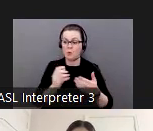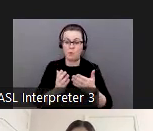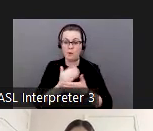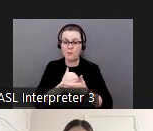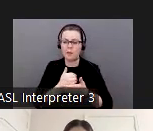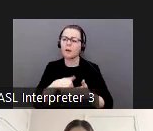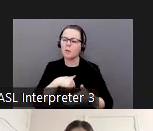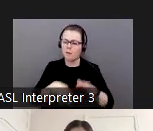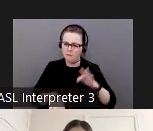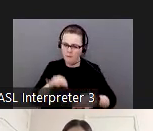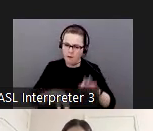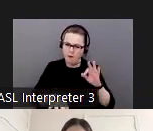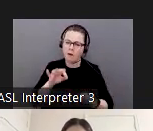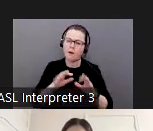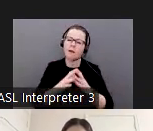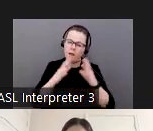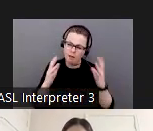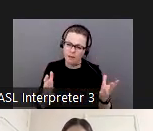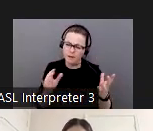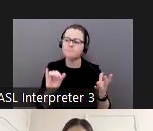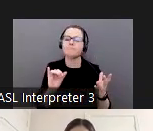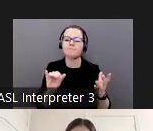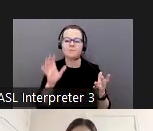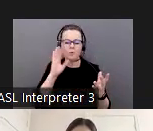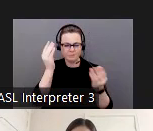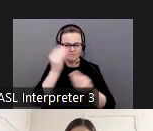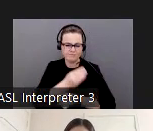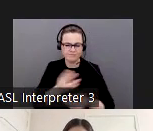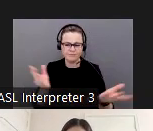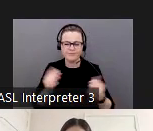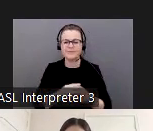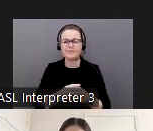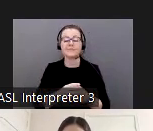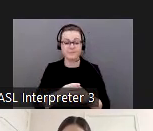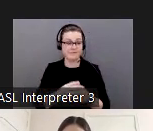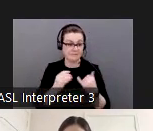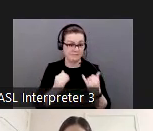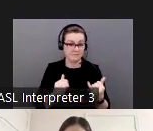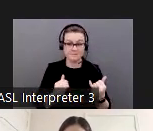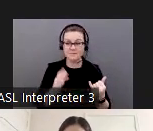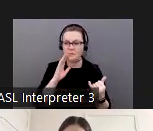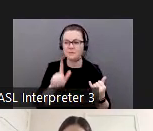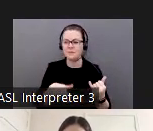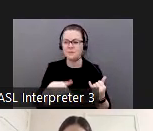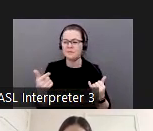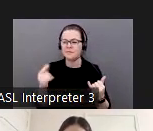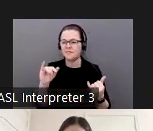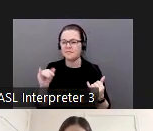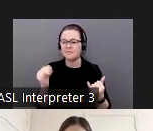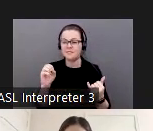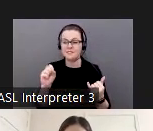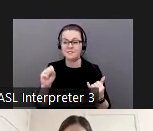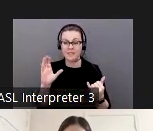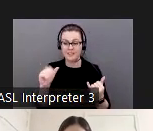sense of where we're at and what we found out. And for this, I'm going to let Jessica take over and tell you a bit more about how we carried it out and what we found.